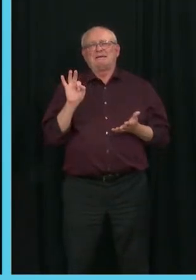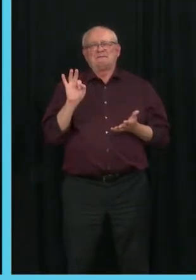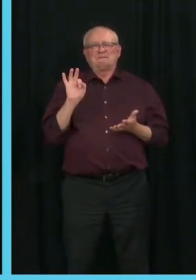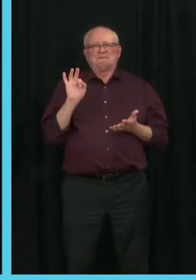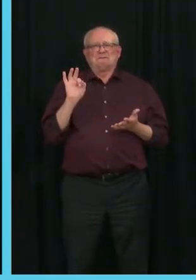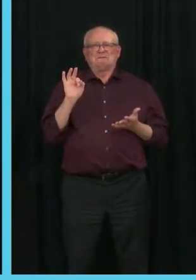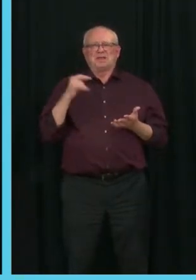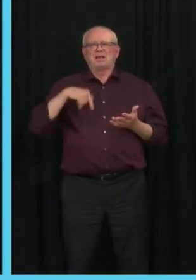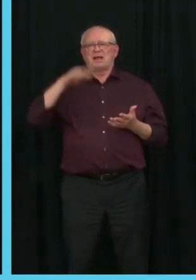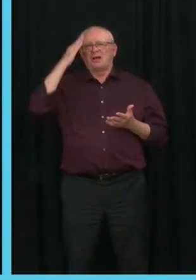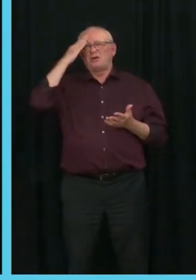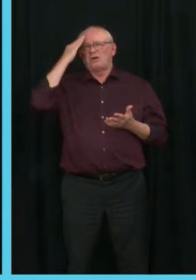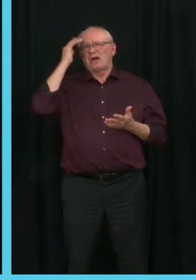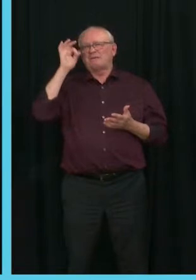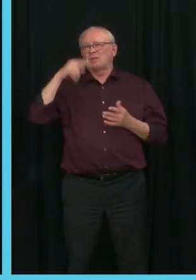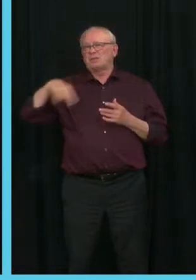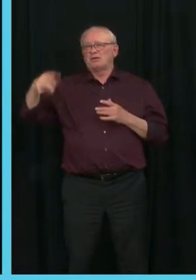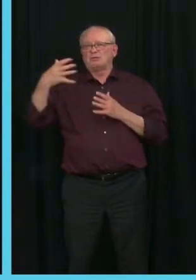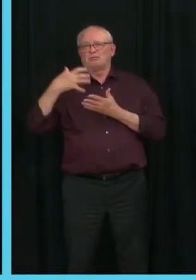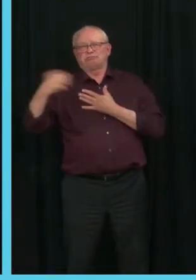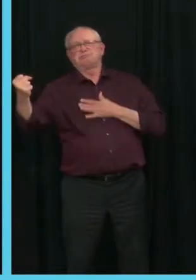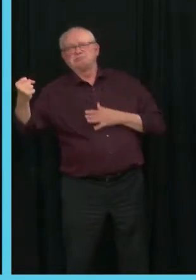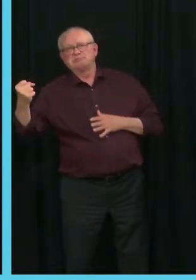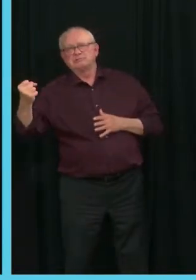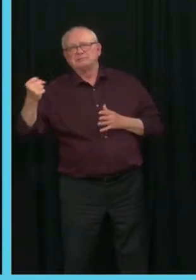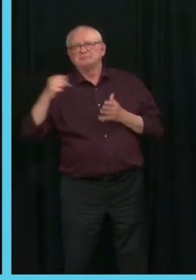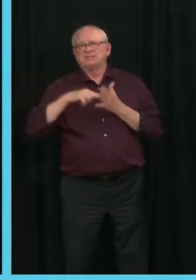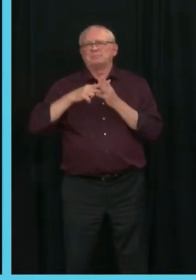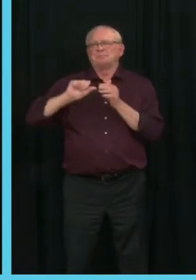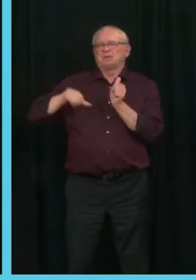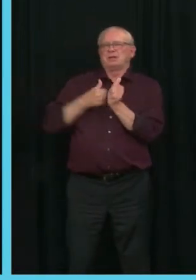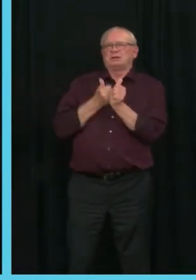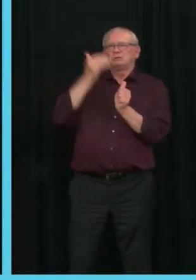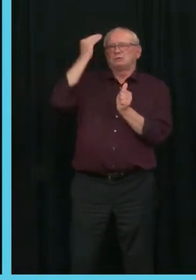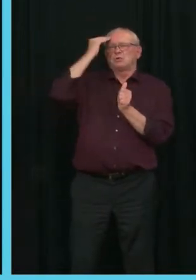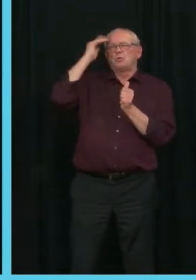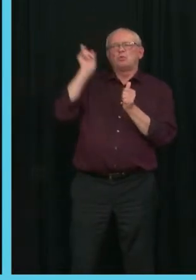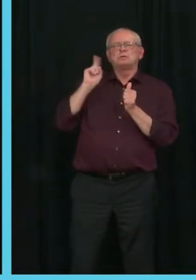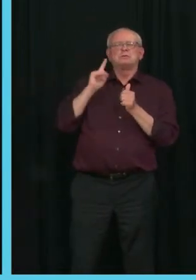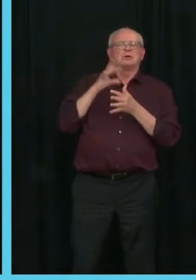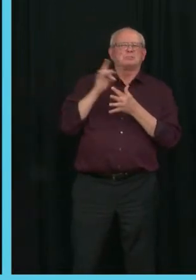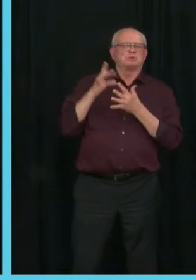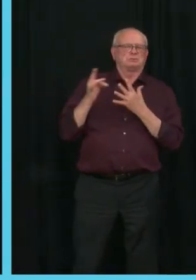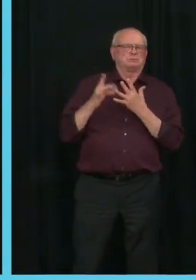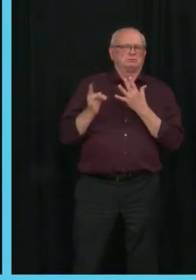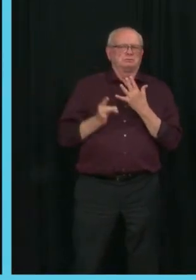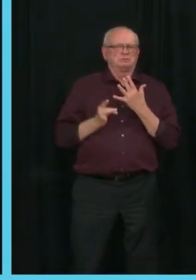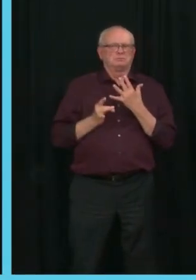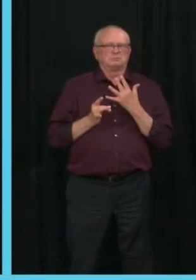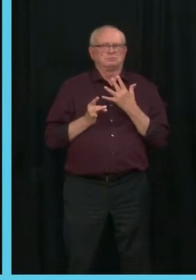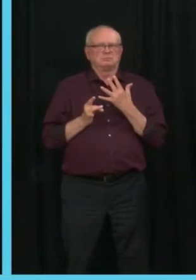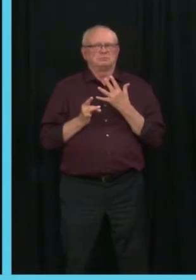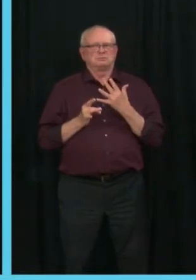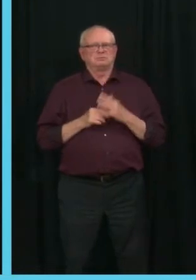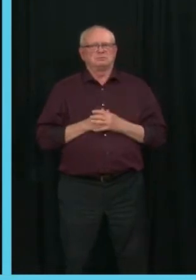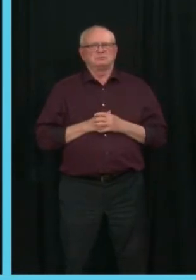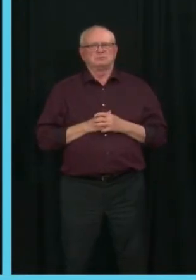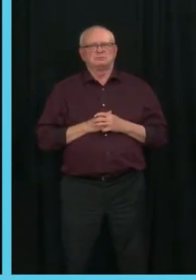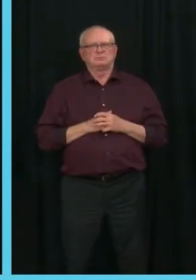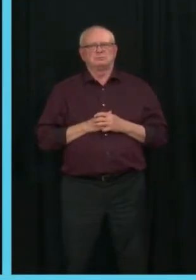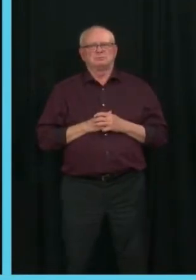been confident about the multiple legal avenues that we have to defend our investment. And do you have a follow-up at all,